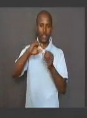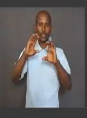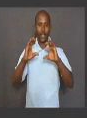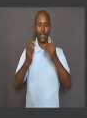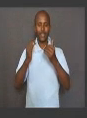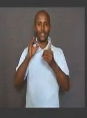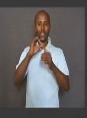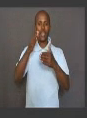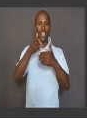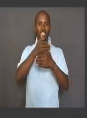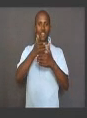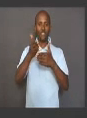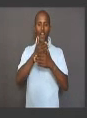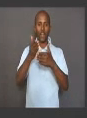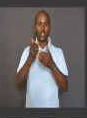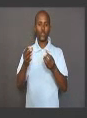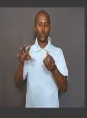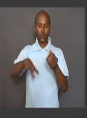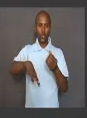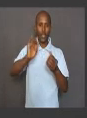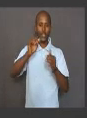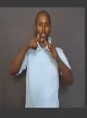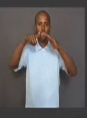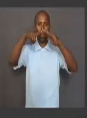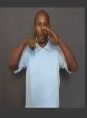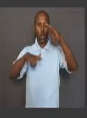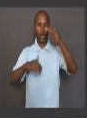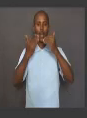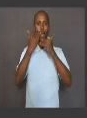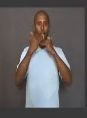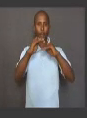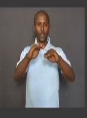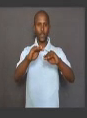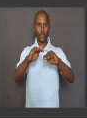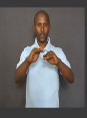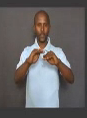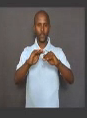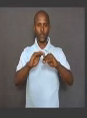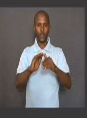class interval to get the lower limits.